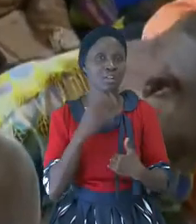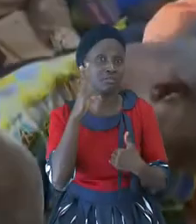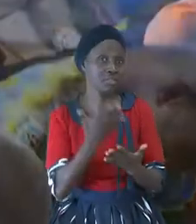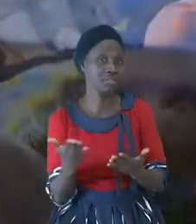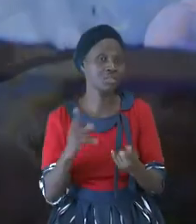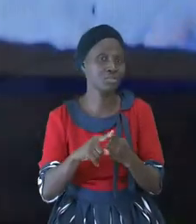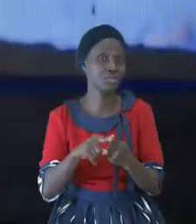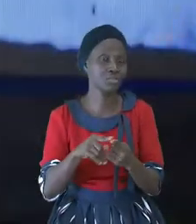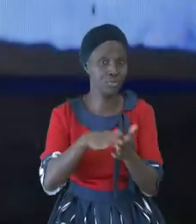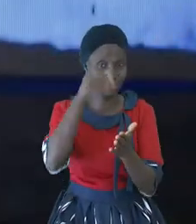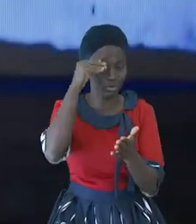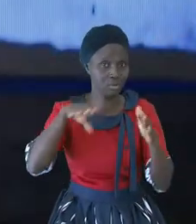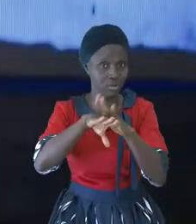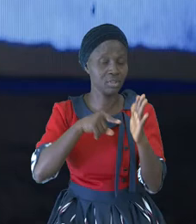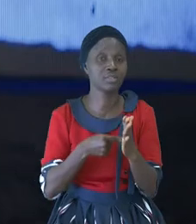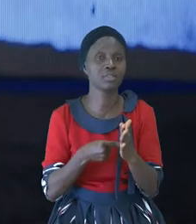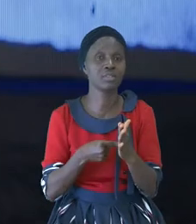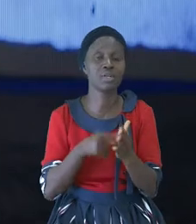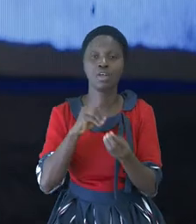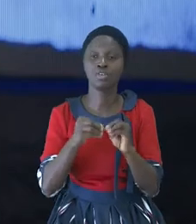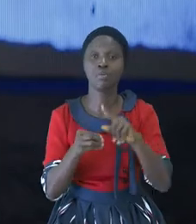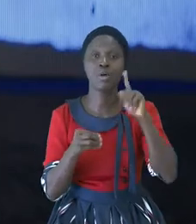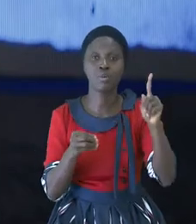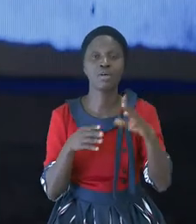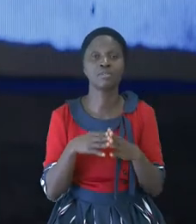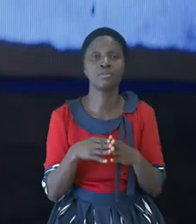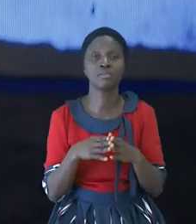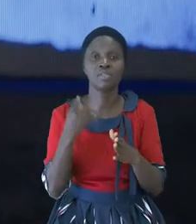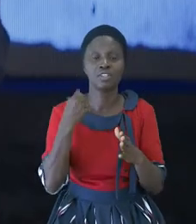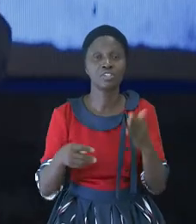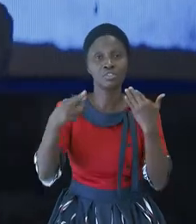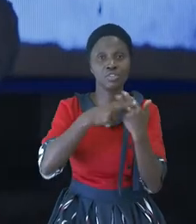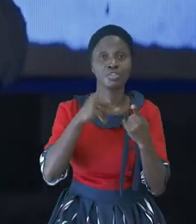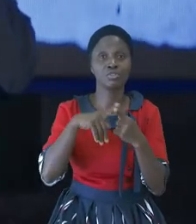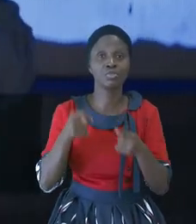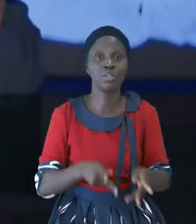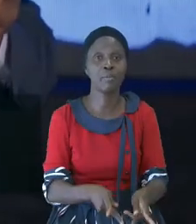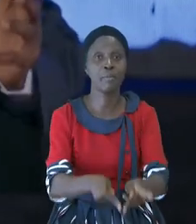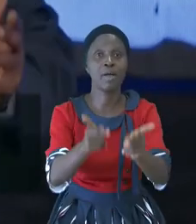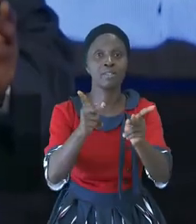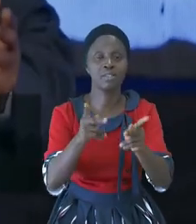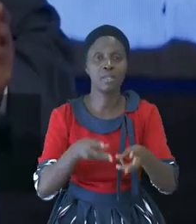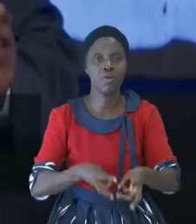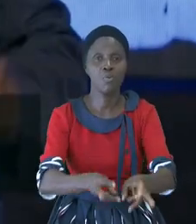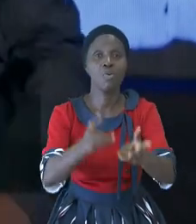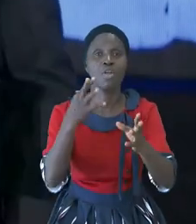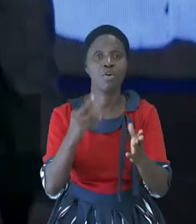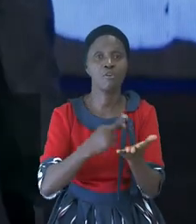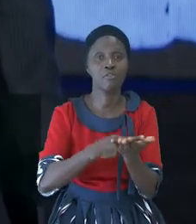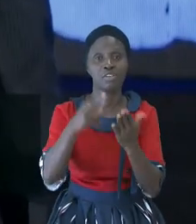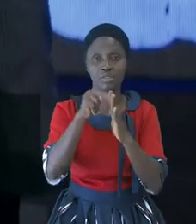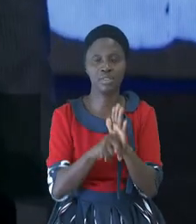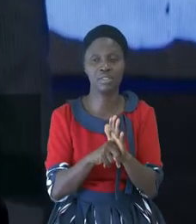one, the restoration to the path of righteousness. Number two, the restfulness